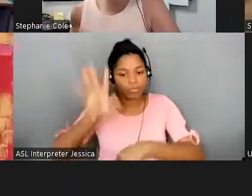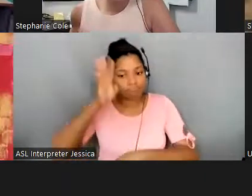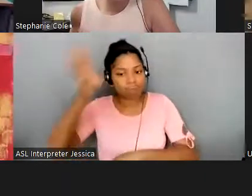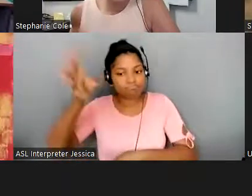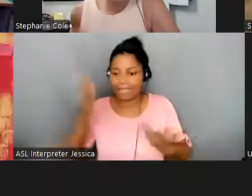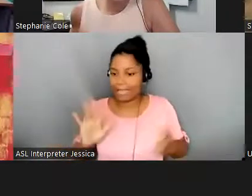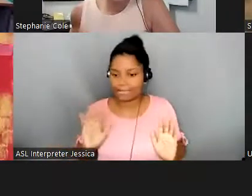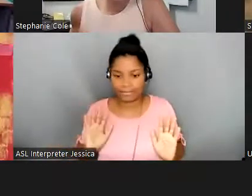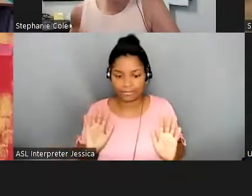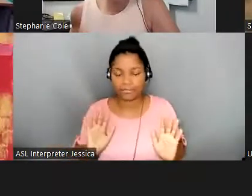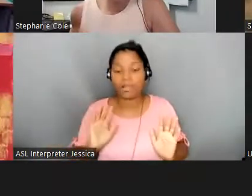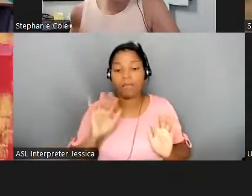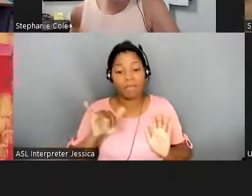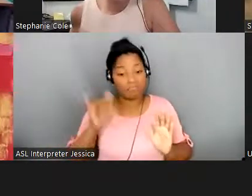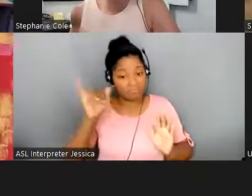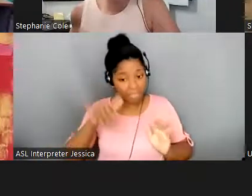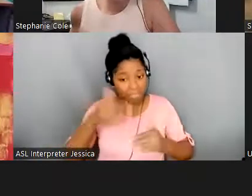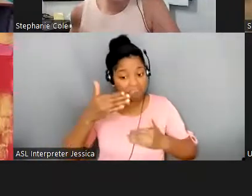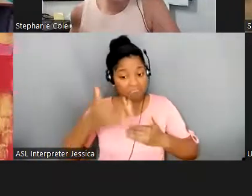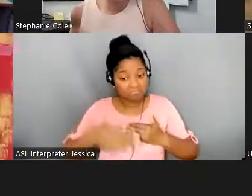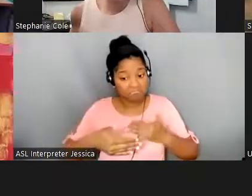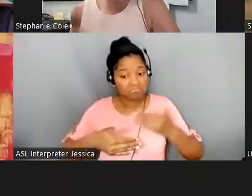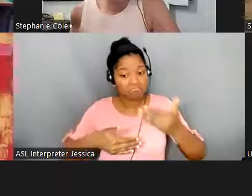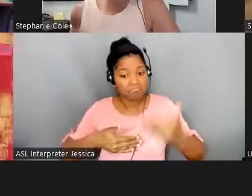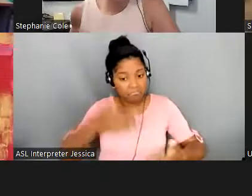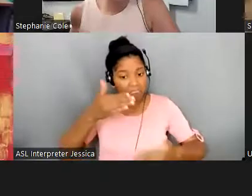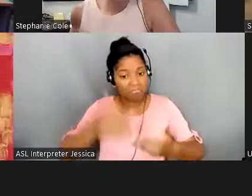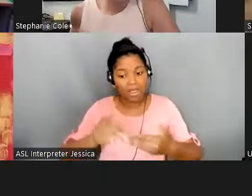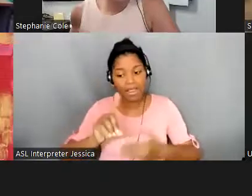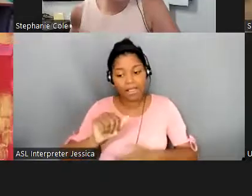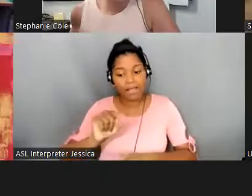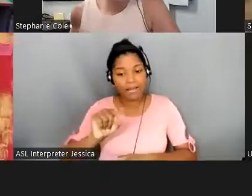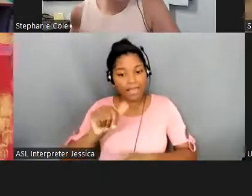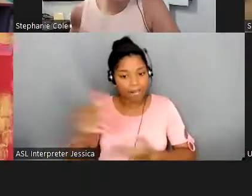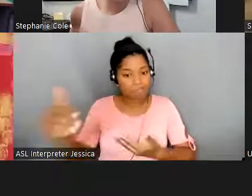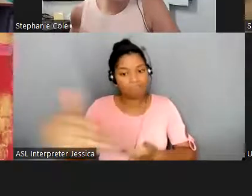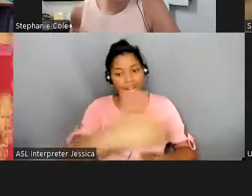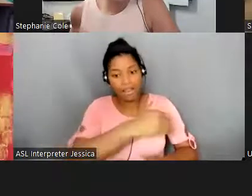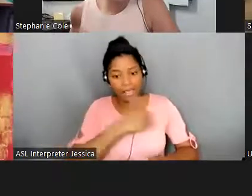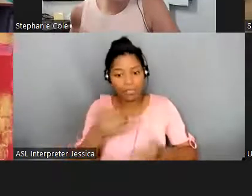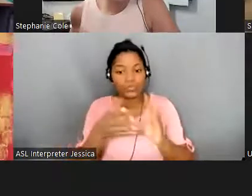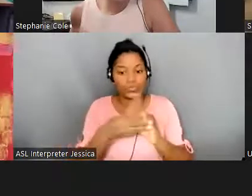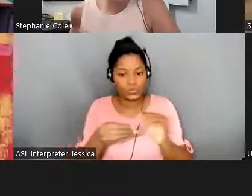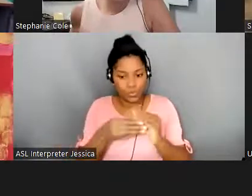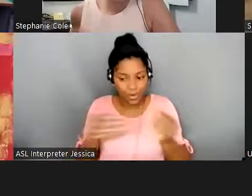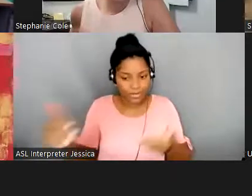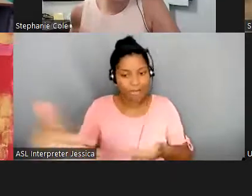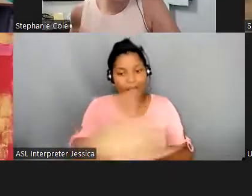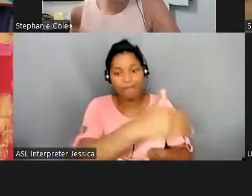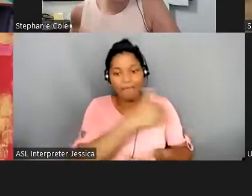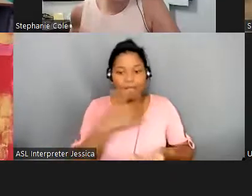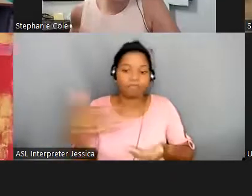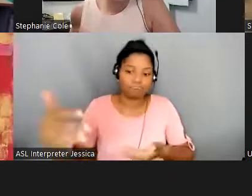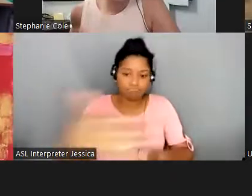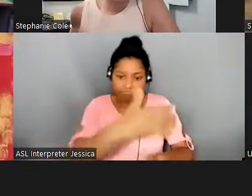But once you start doing that, you start collecting data, start collecting stories, then you start making a case to build a